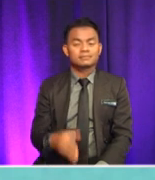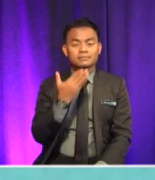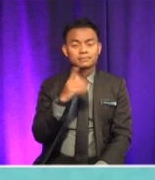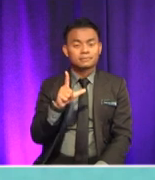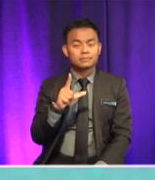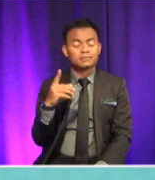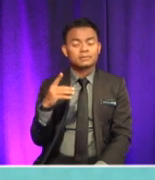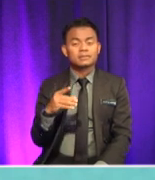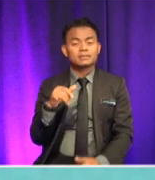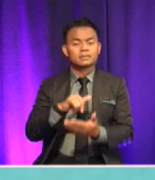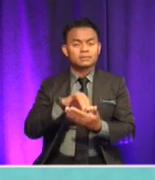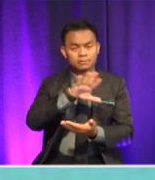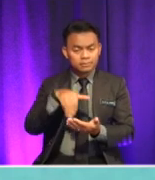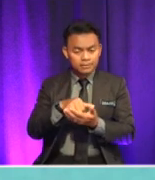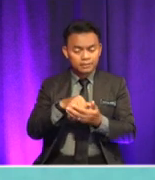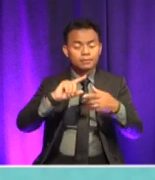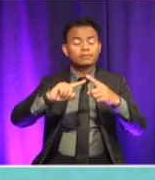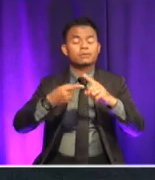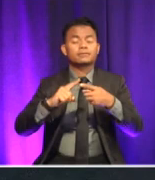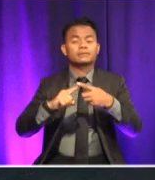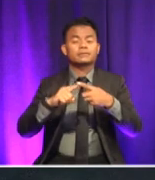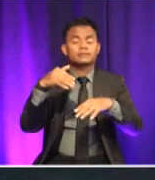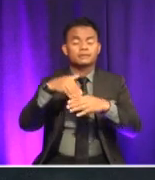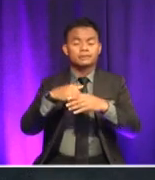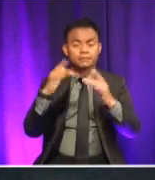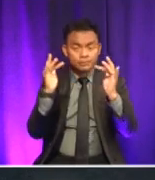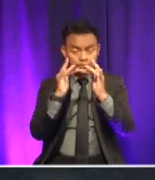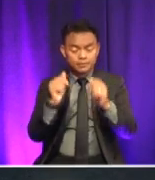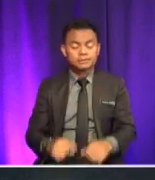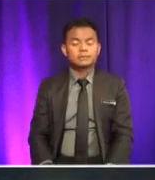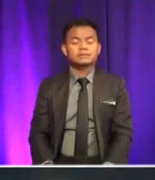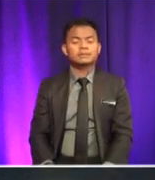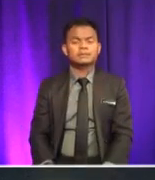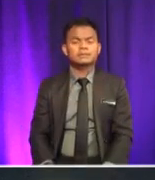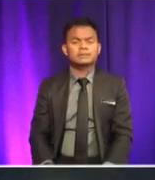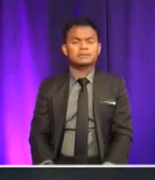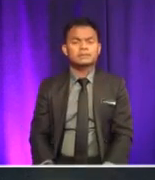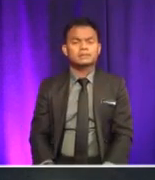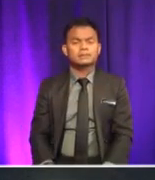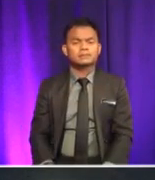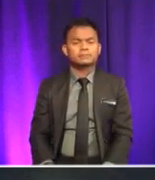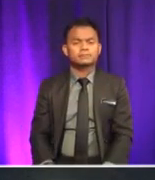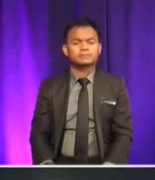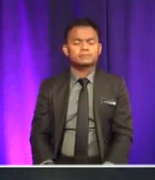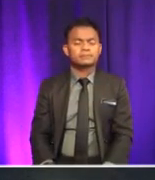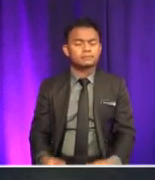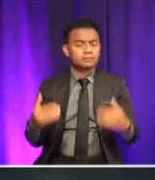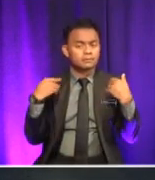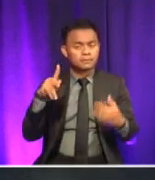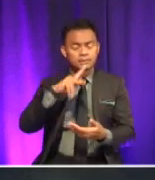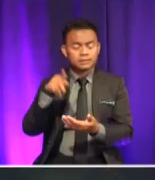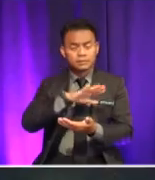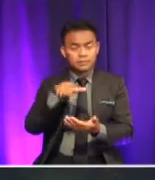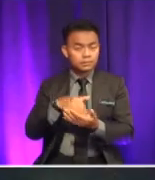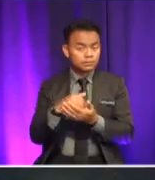Our friends on Google Meets, as well as those watching at home. I would like to ask you this. Are we ready for today's class? If you're ready, give me